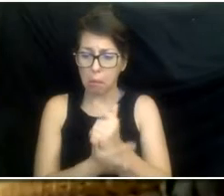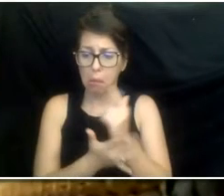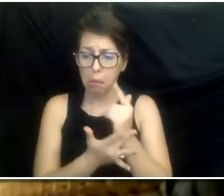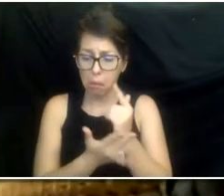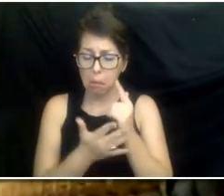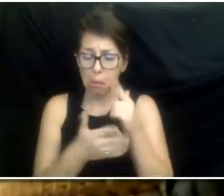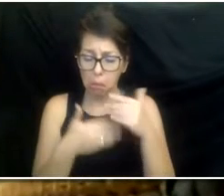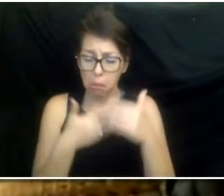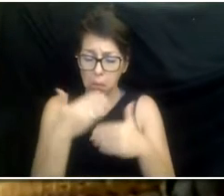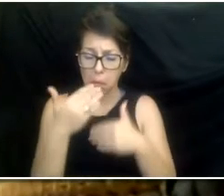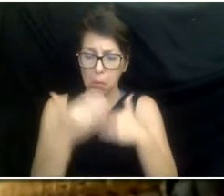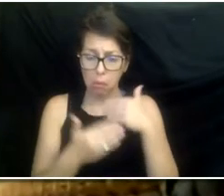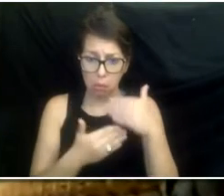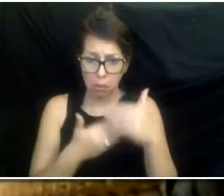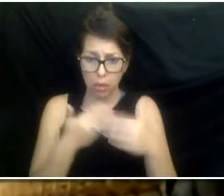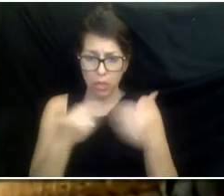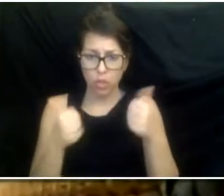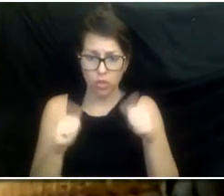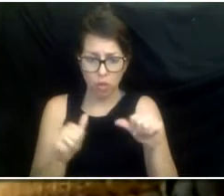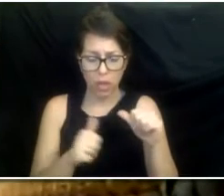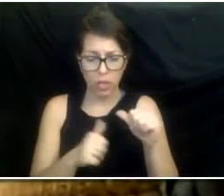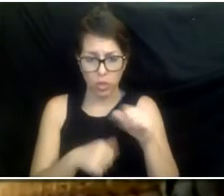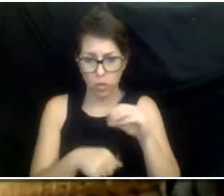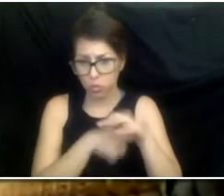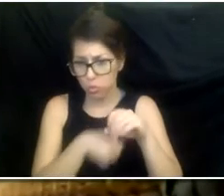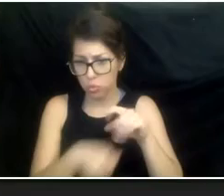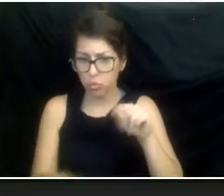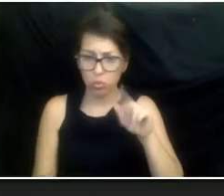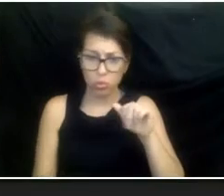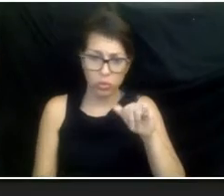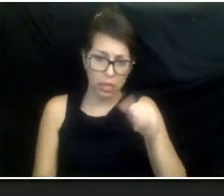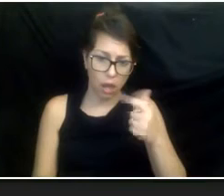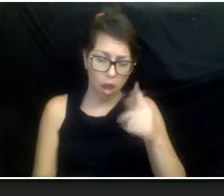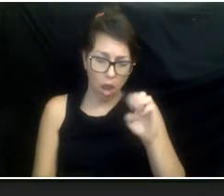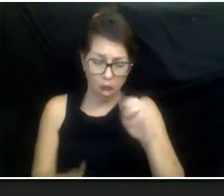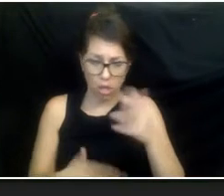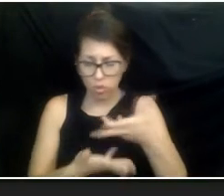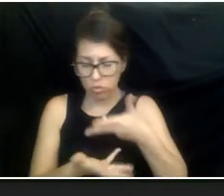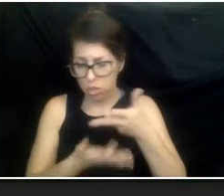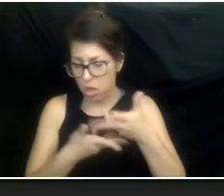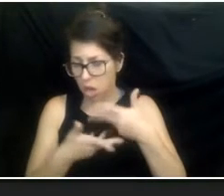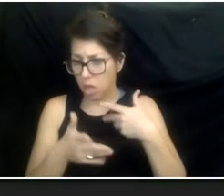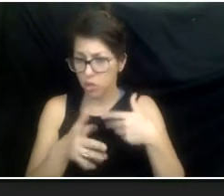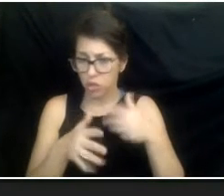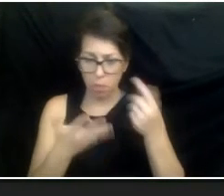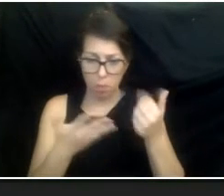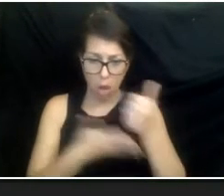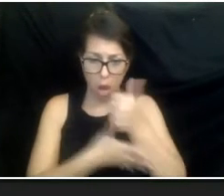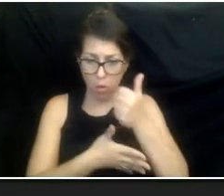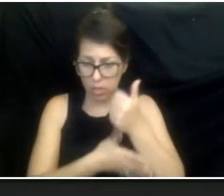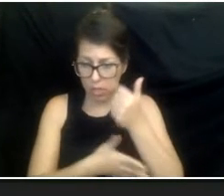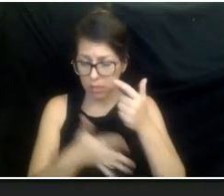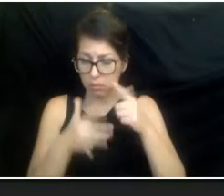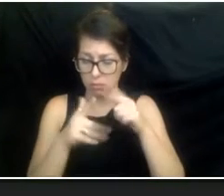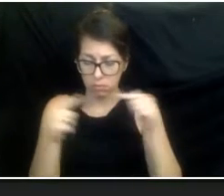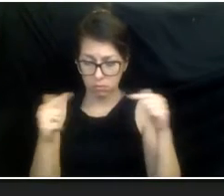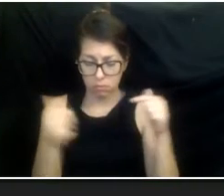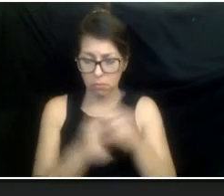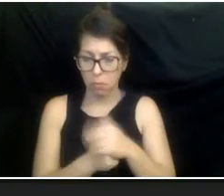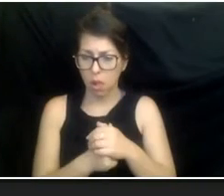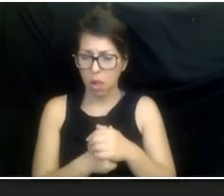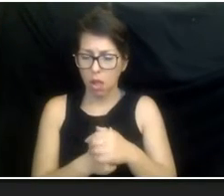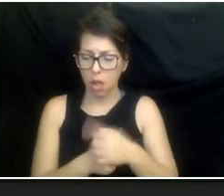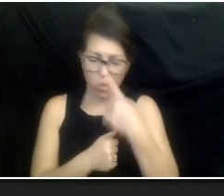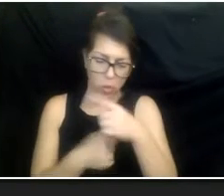these issues that you're you're raising are are gotten to yeah the lines of communication are very strong um we